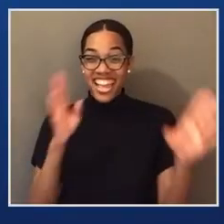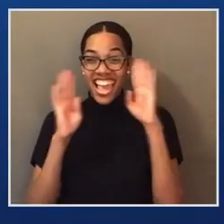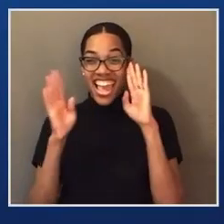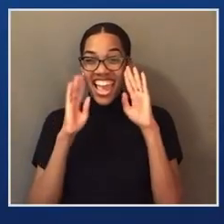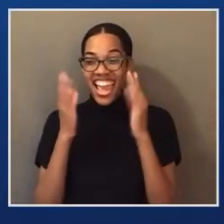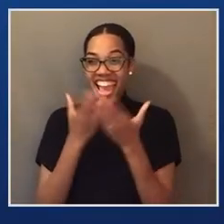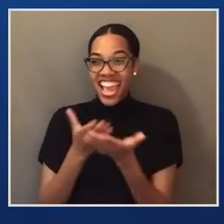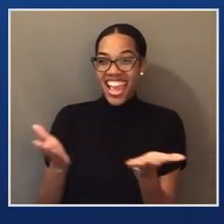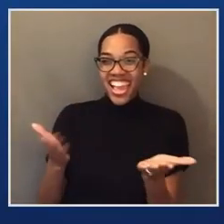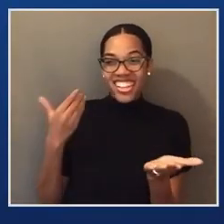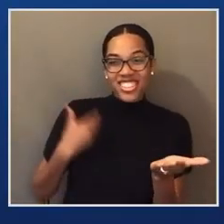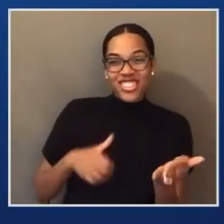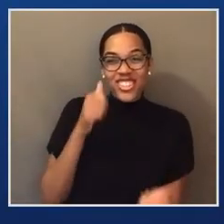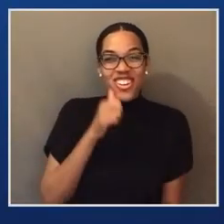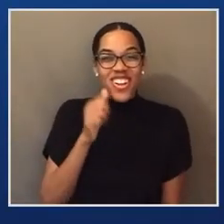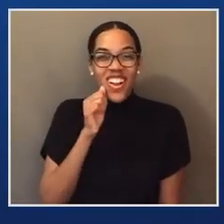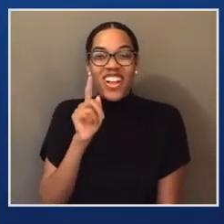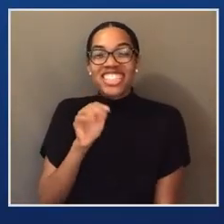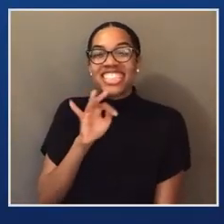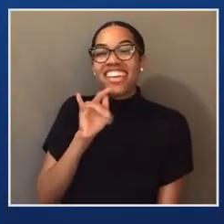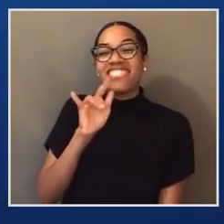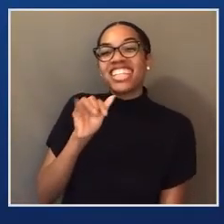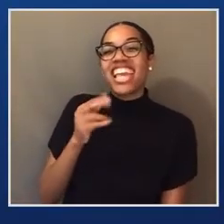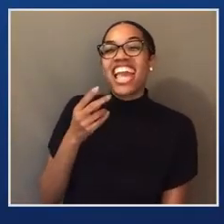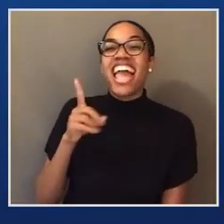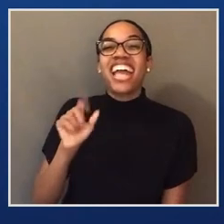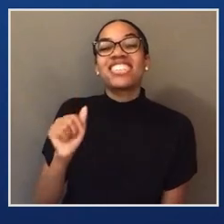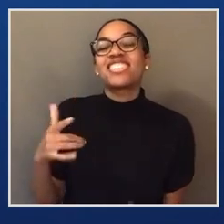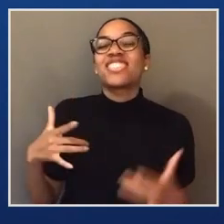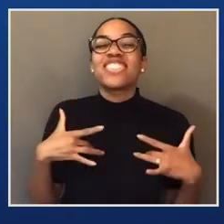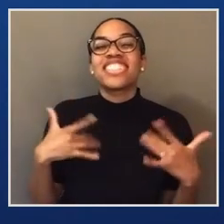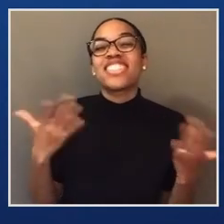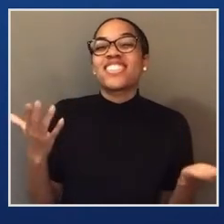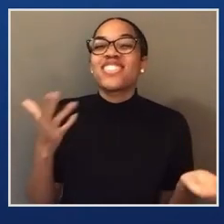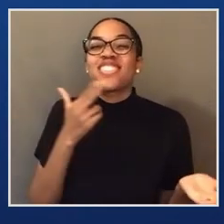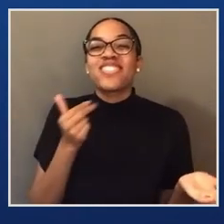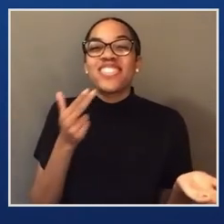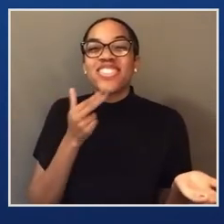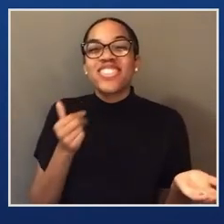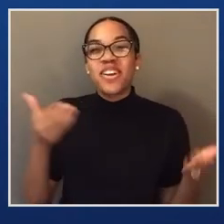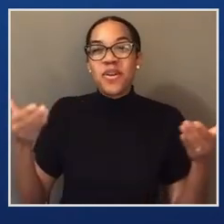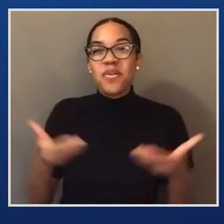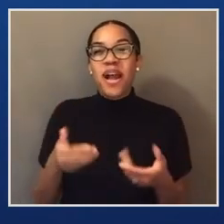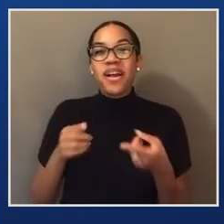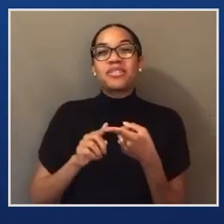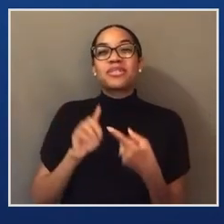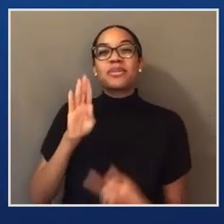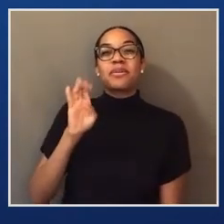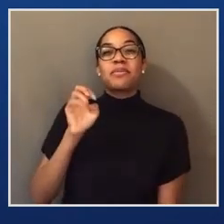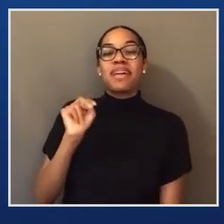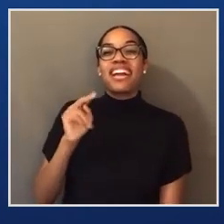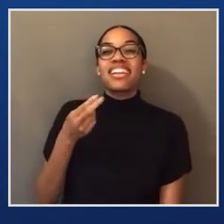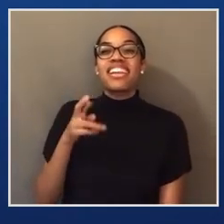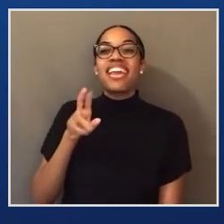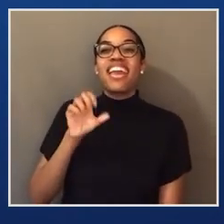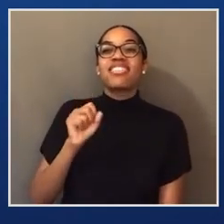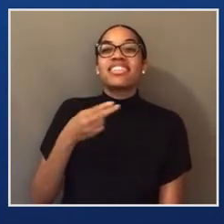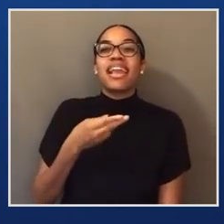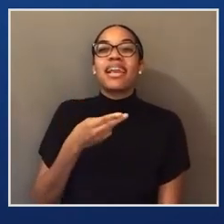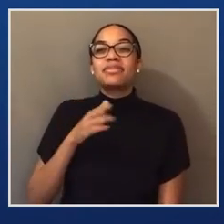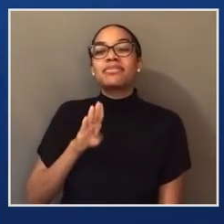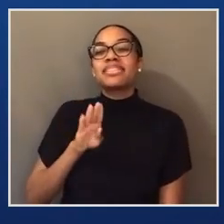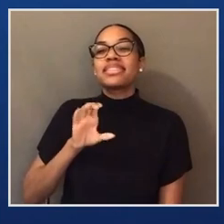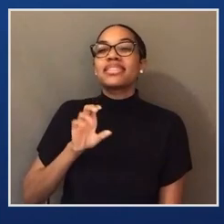Tiffany Haddish, what it do, boo? Welcome to the Biden-Harris HBCU Homecoming. Why are we